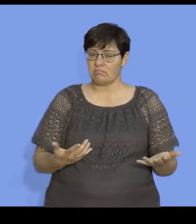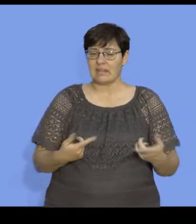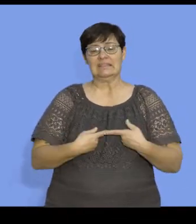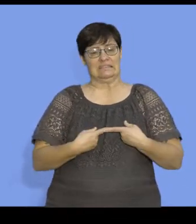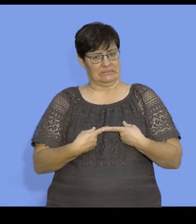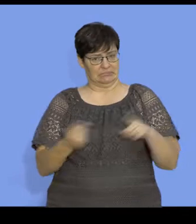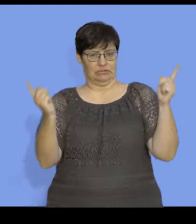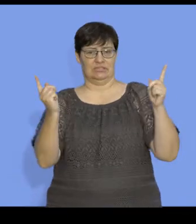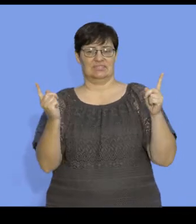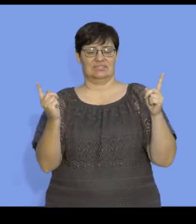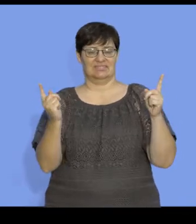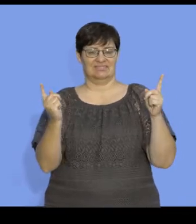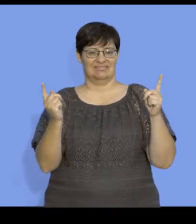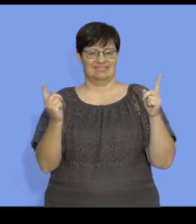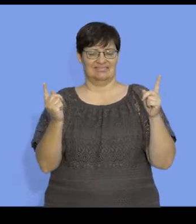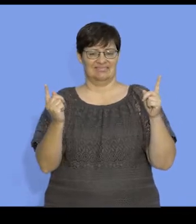completely different